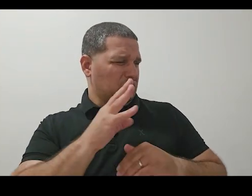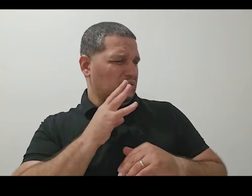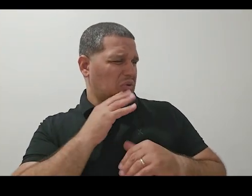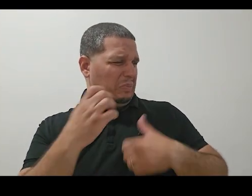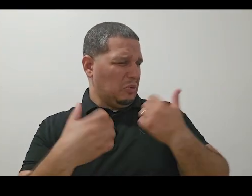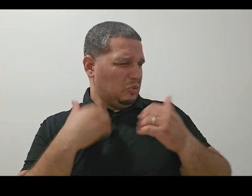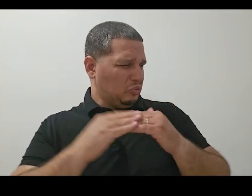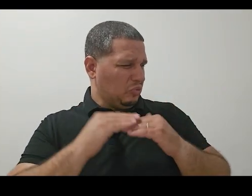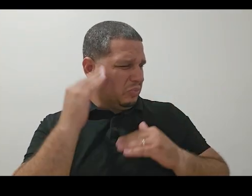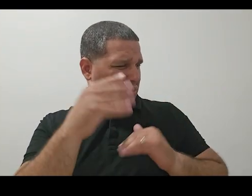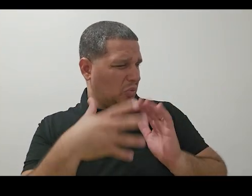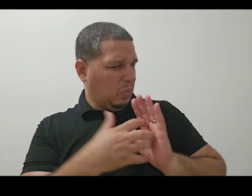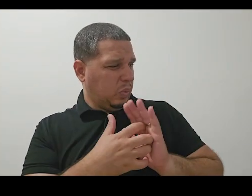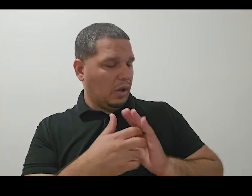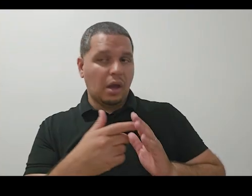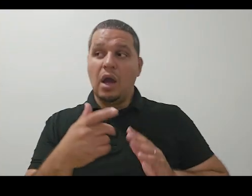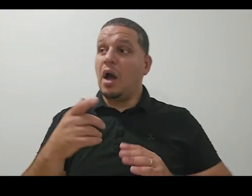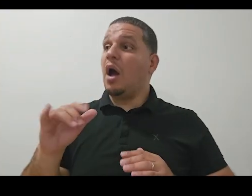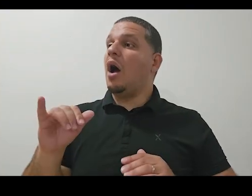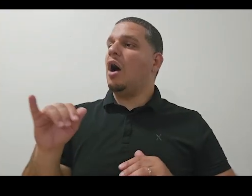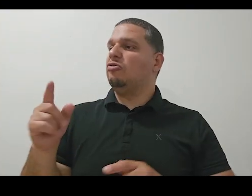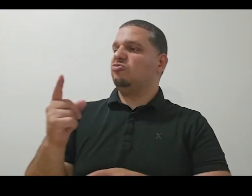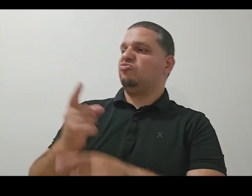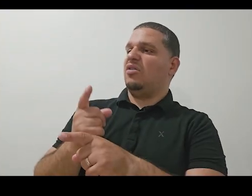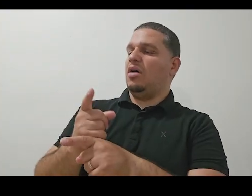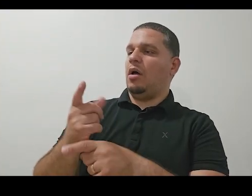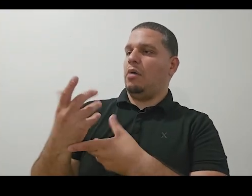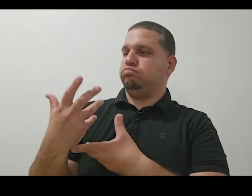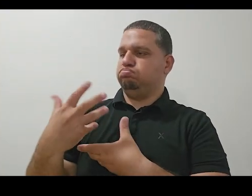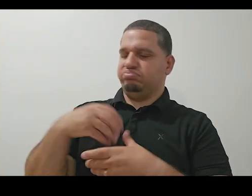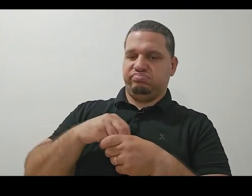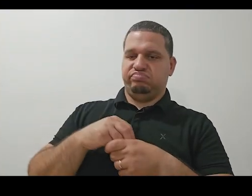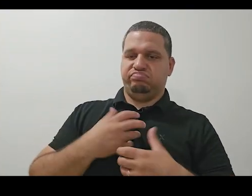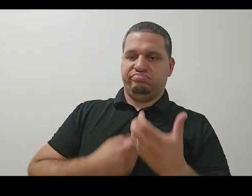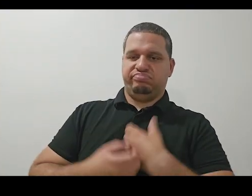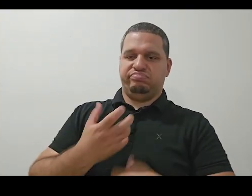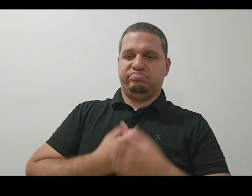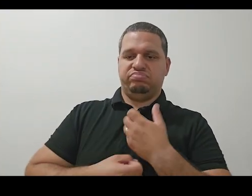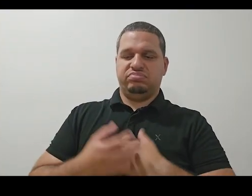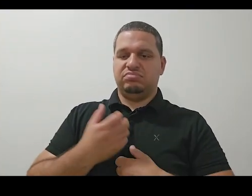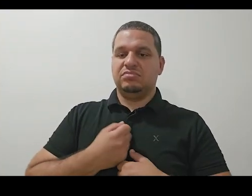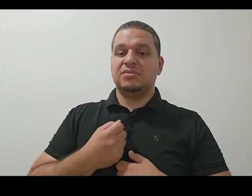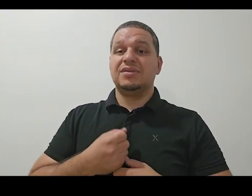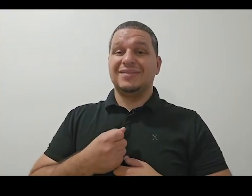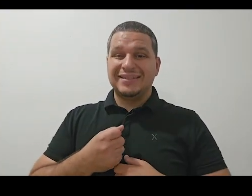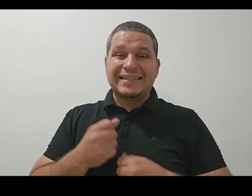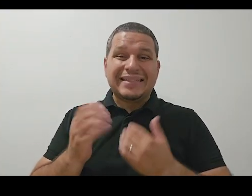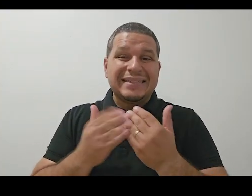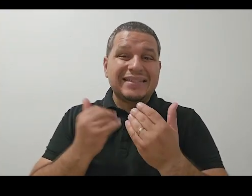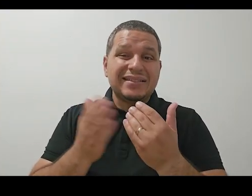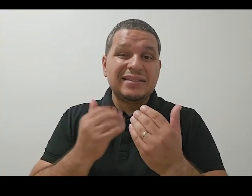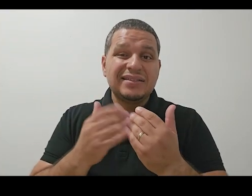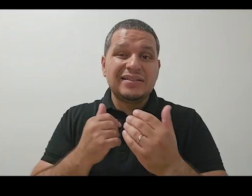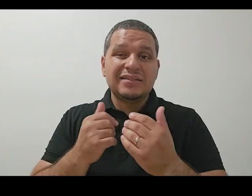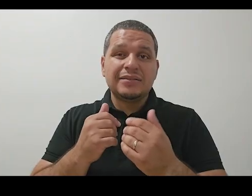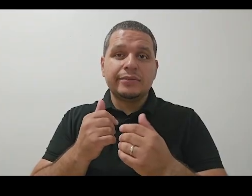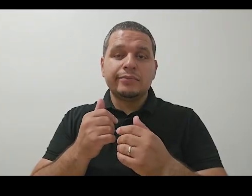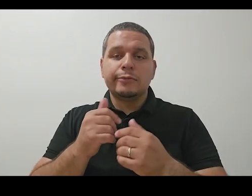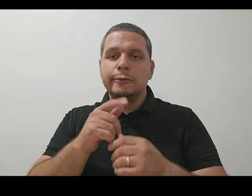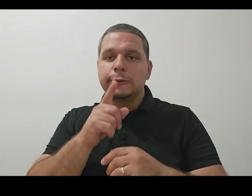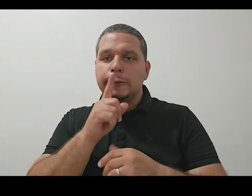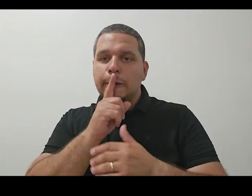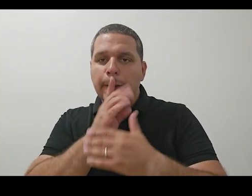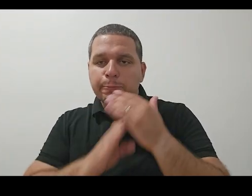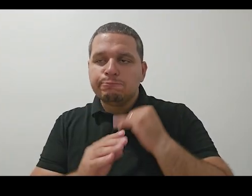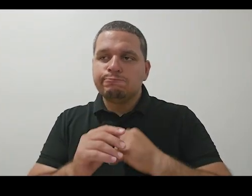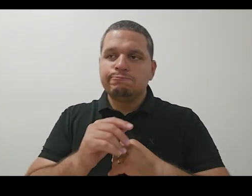you? And then they re-internalize, and it's easier to walk on eggshells. It's easier to walk in silence. It's